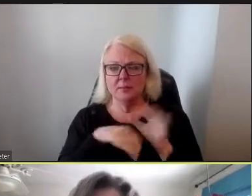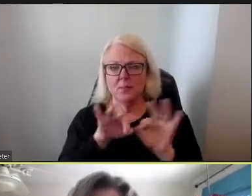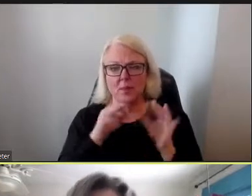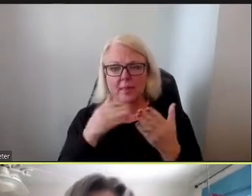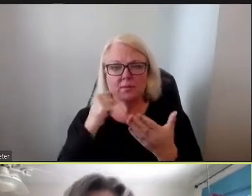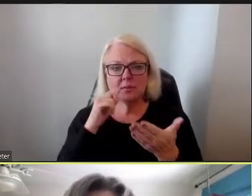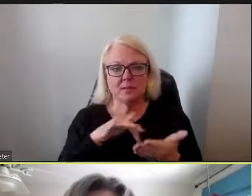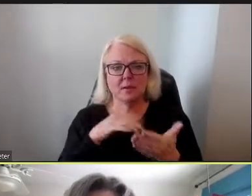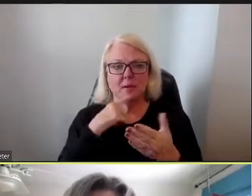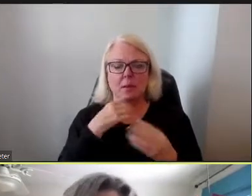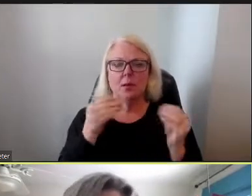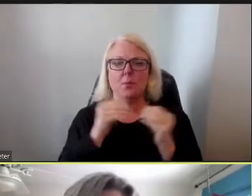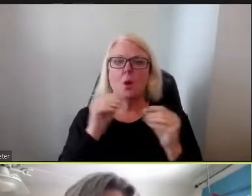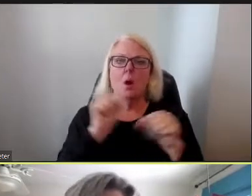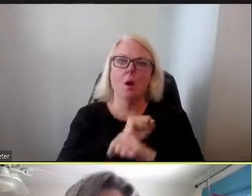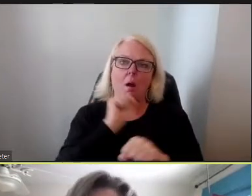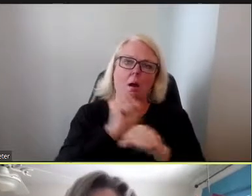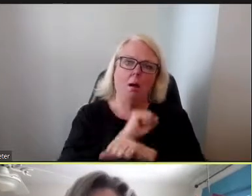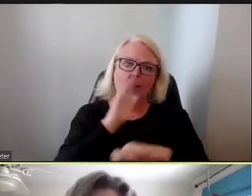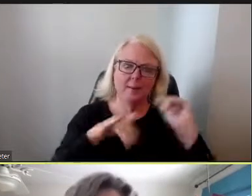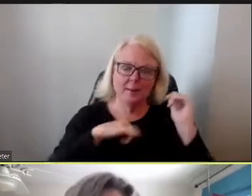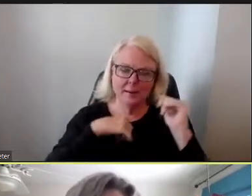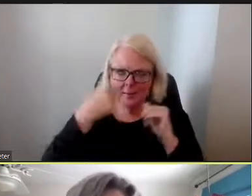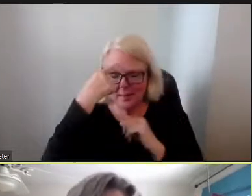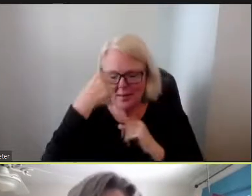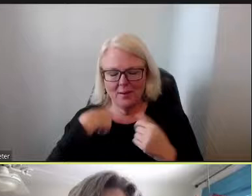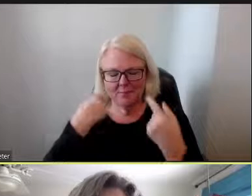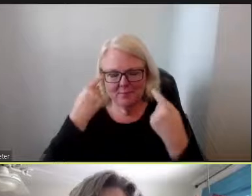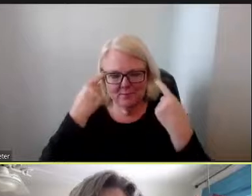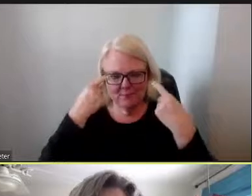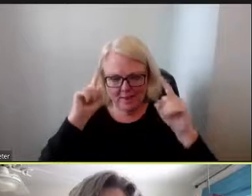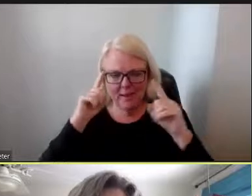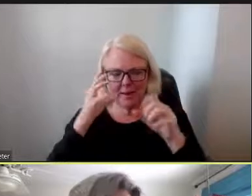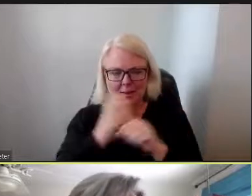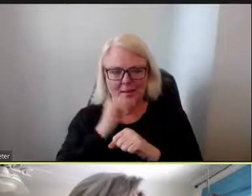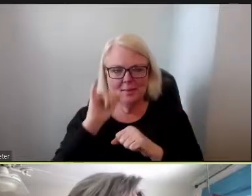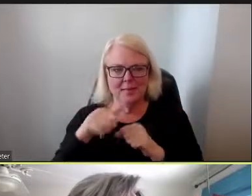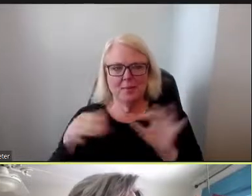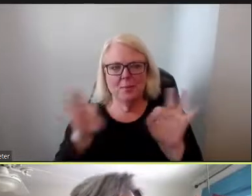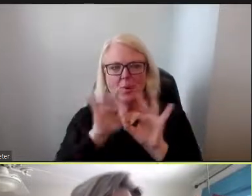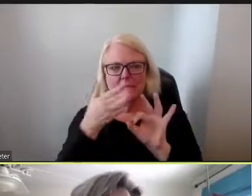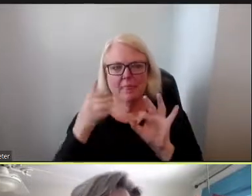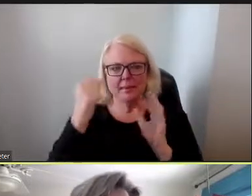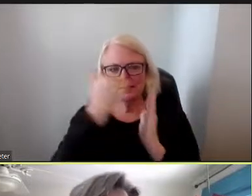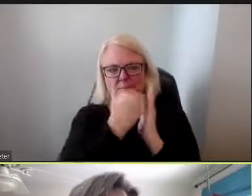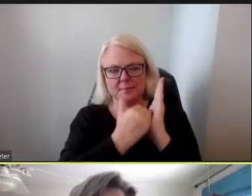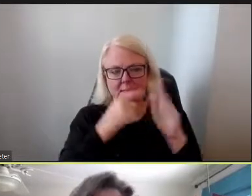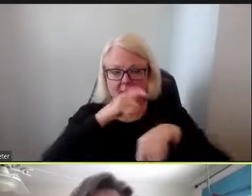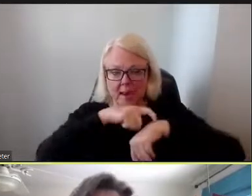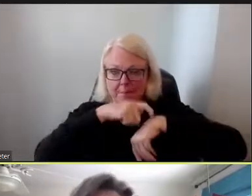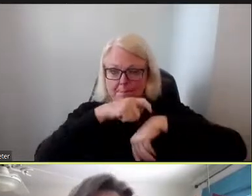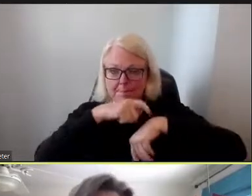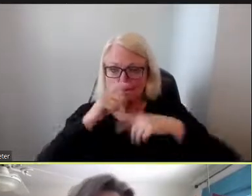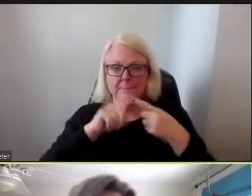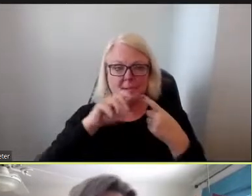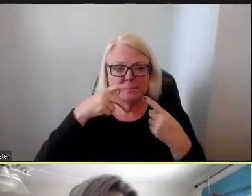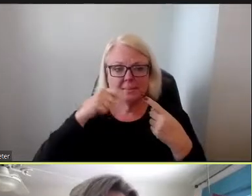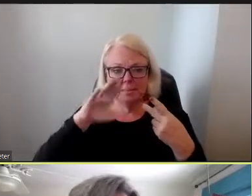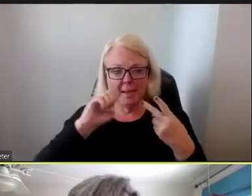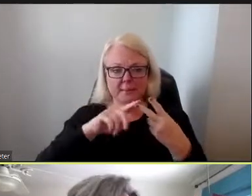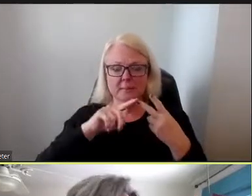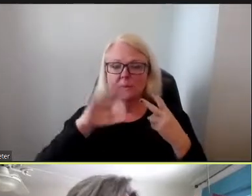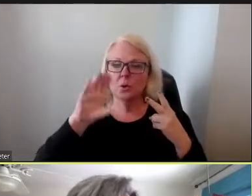After a lot more labor than I thought I was going to put in, I have finally arrived at the following key themes: time, space,